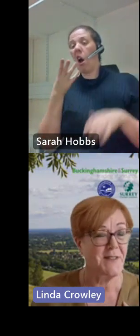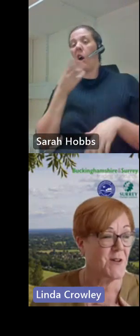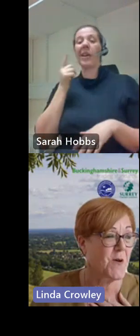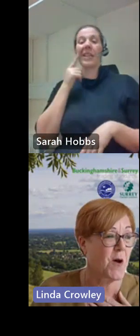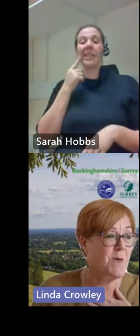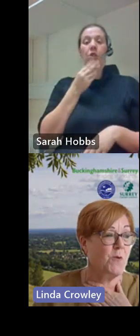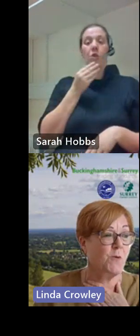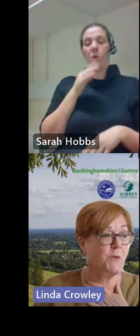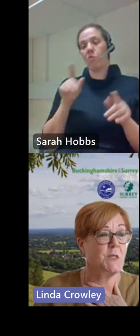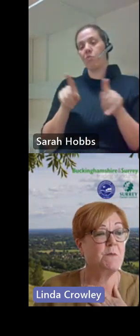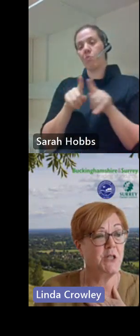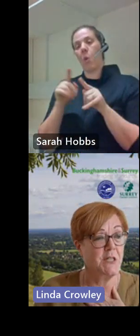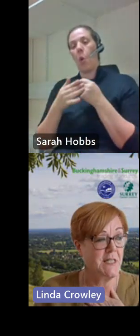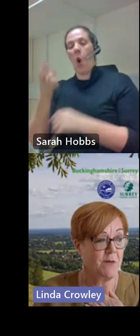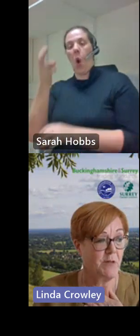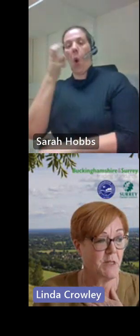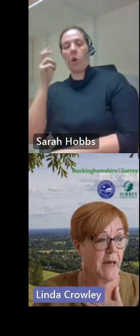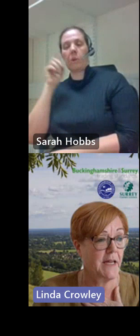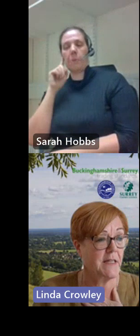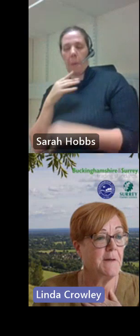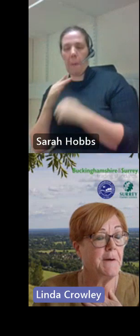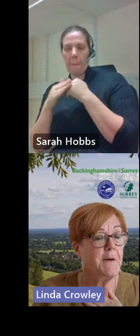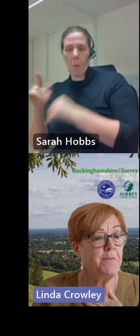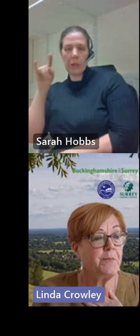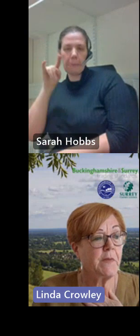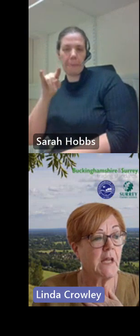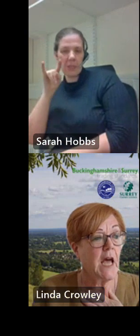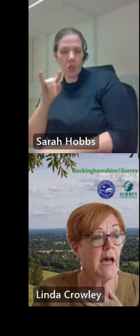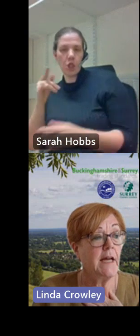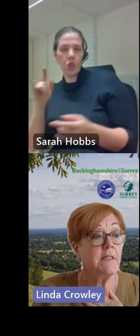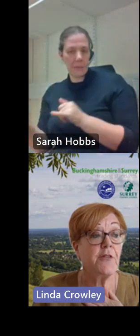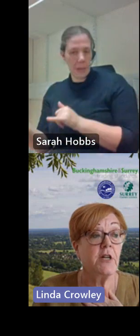older ones who are a bit more suspicious in some respects.